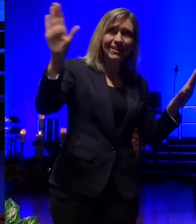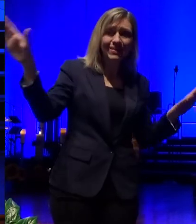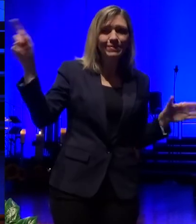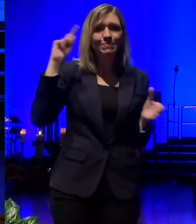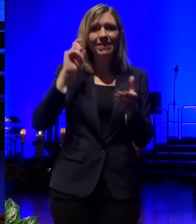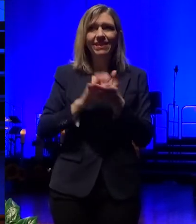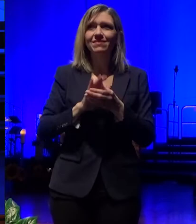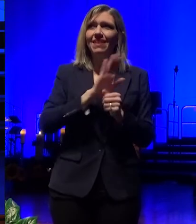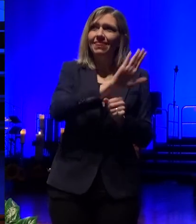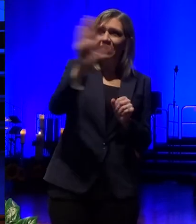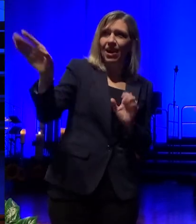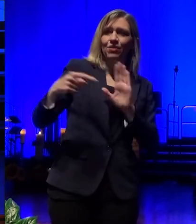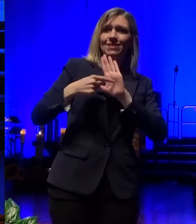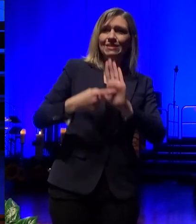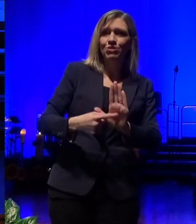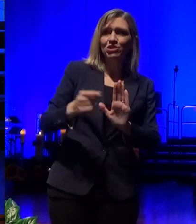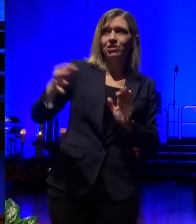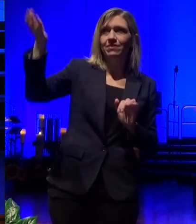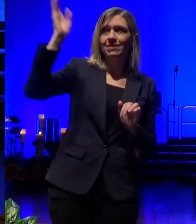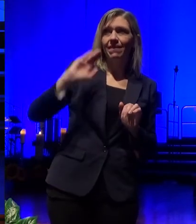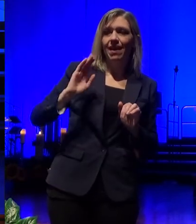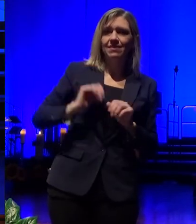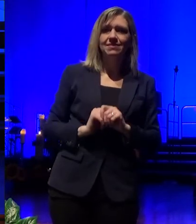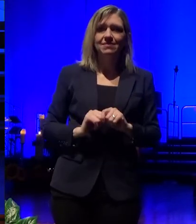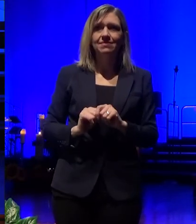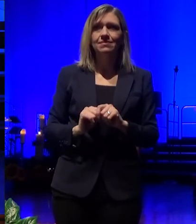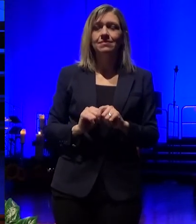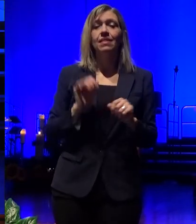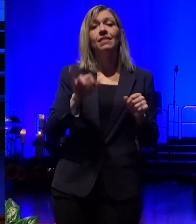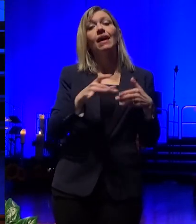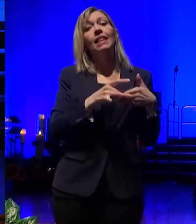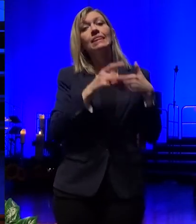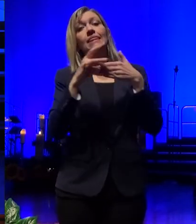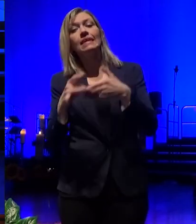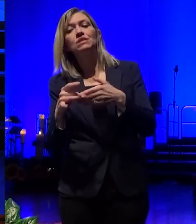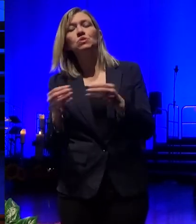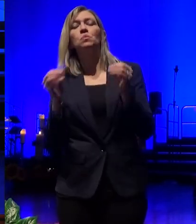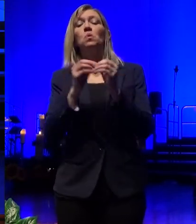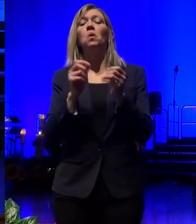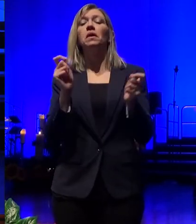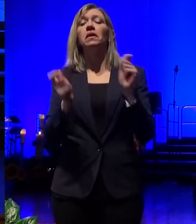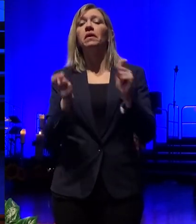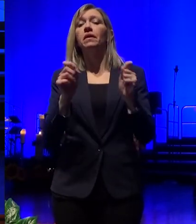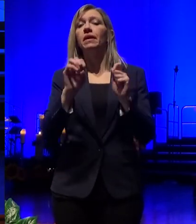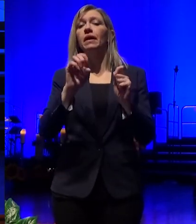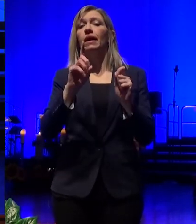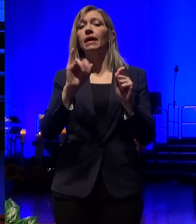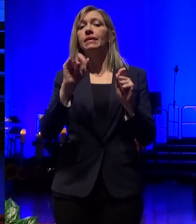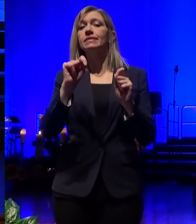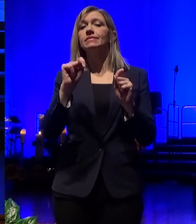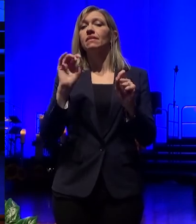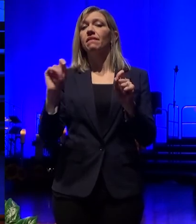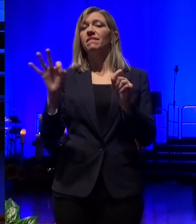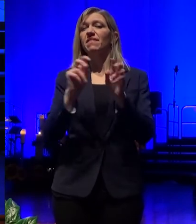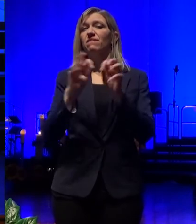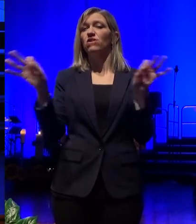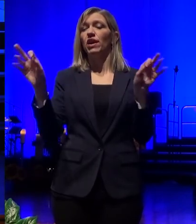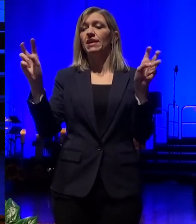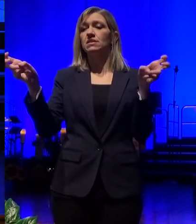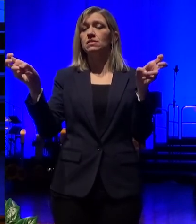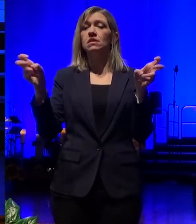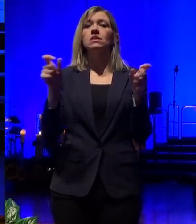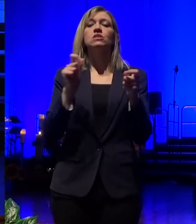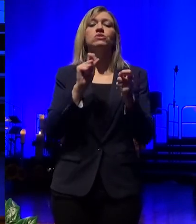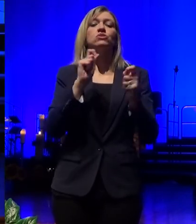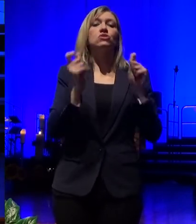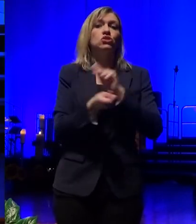of the divine, which then leads to further editing of our phrase, change